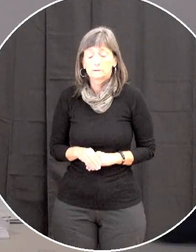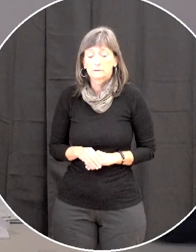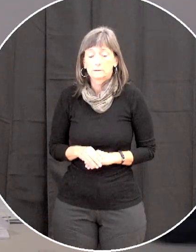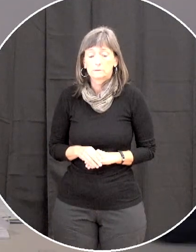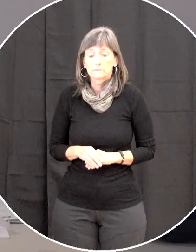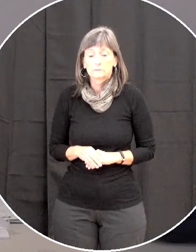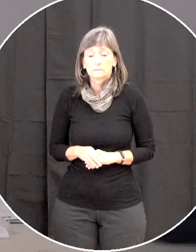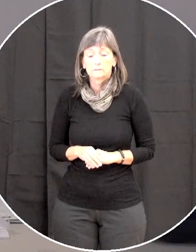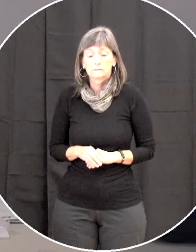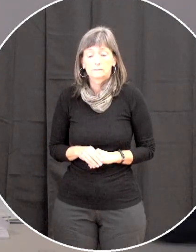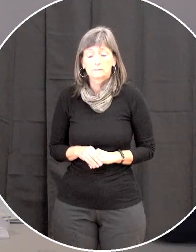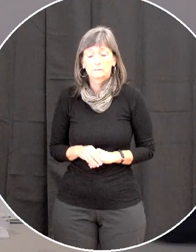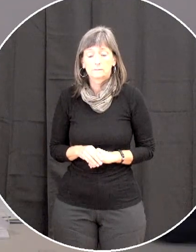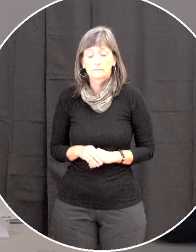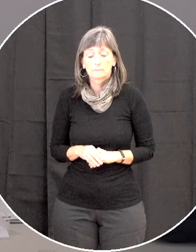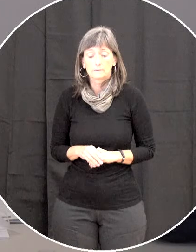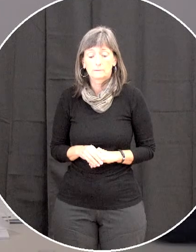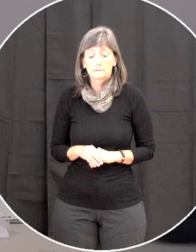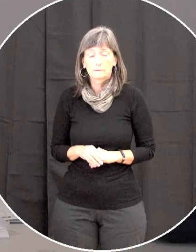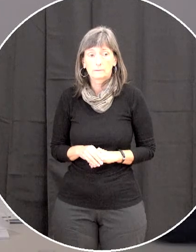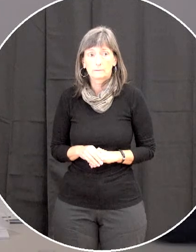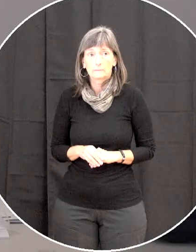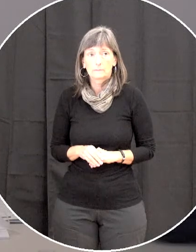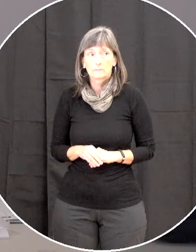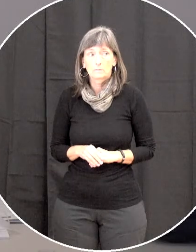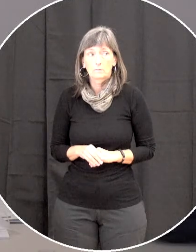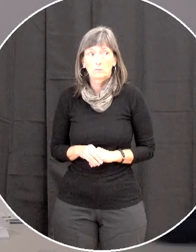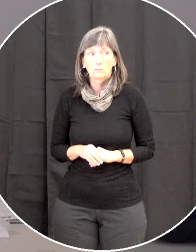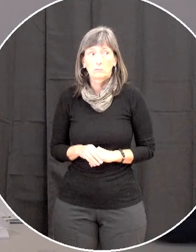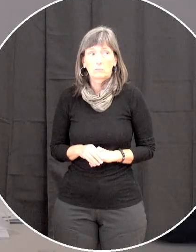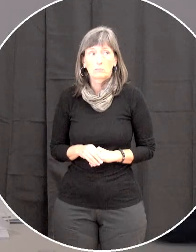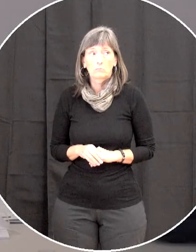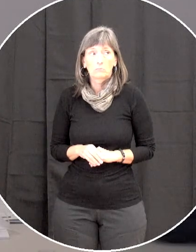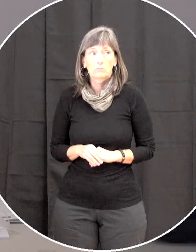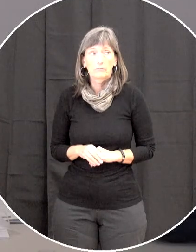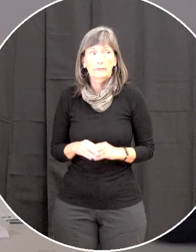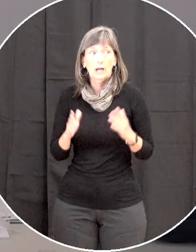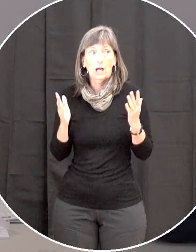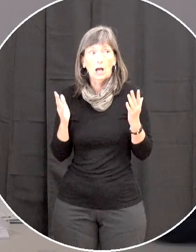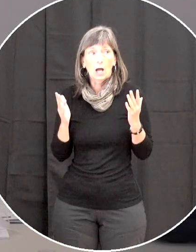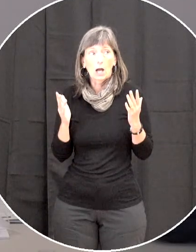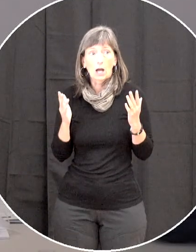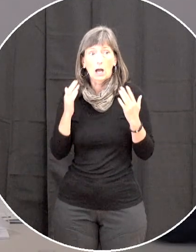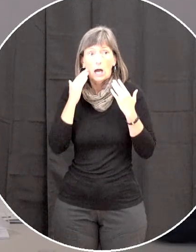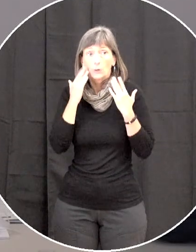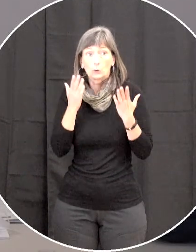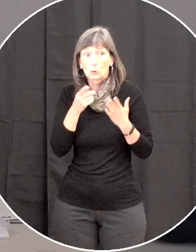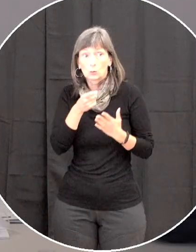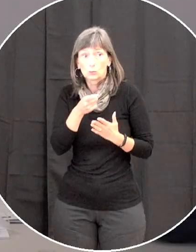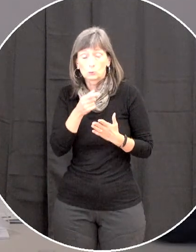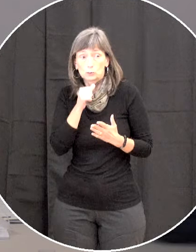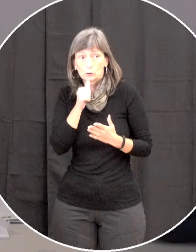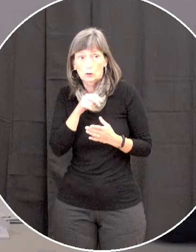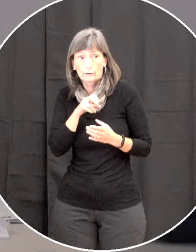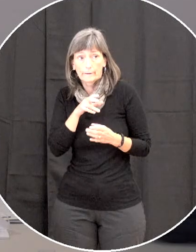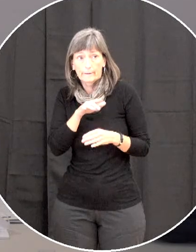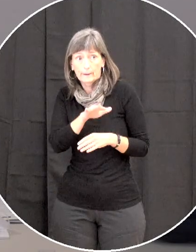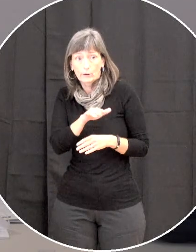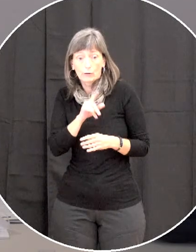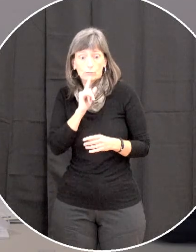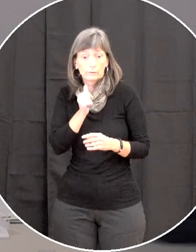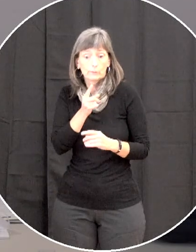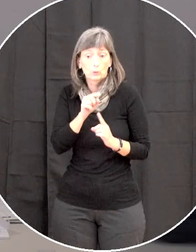from the meeting. I do know that, yes, Mr. Colton was not available there, nor were a few